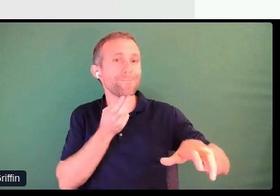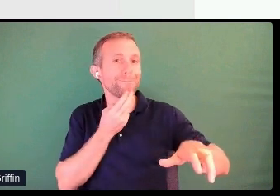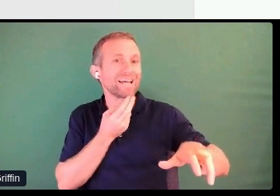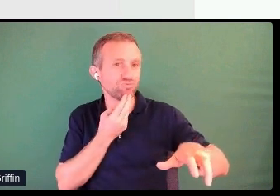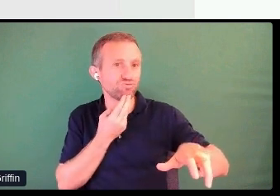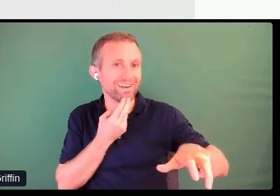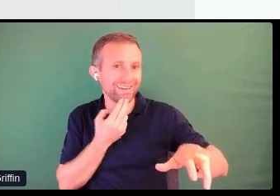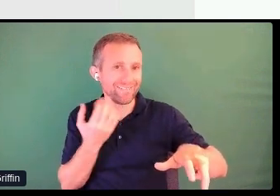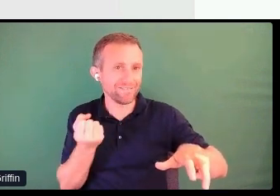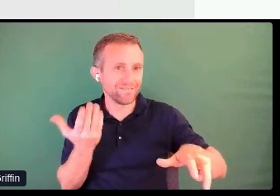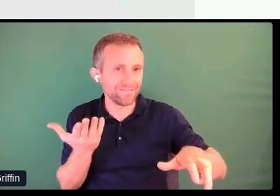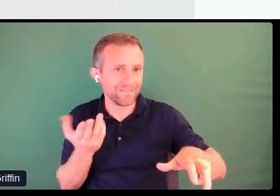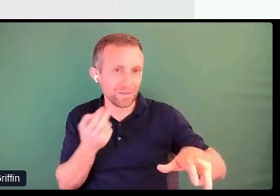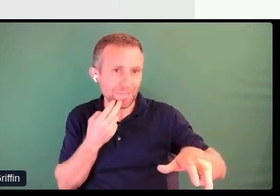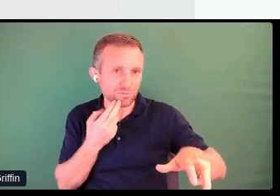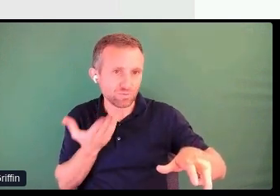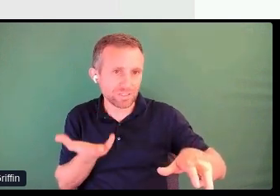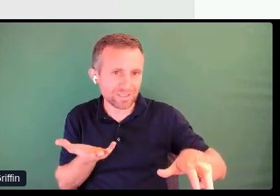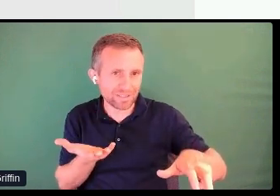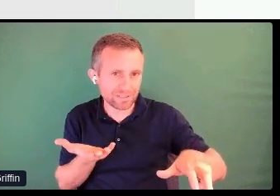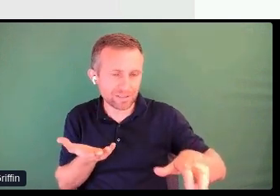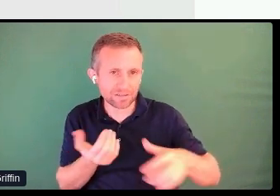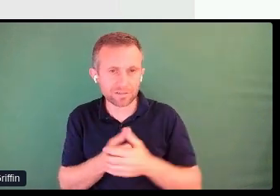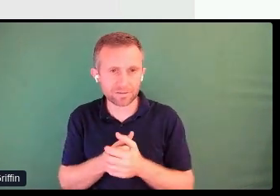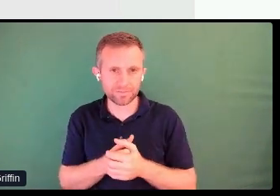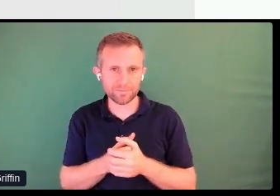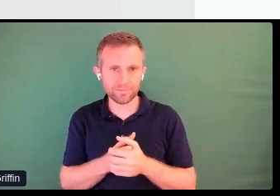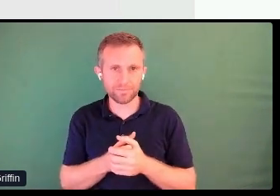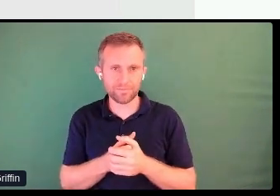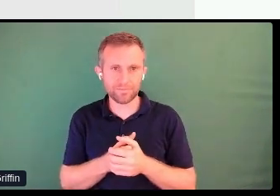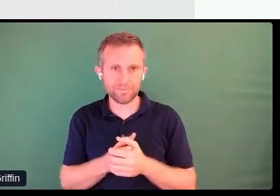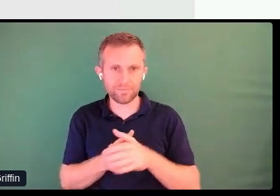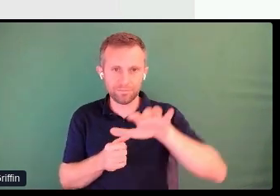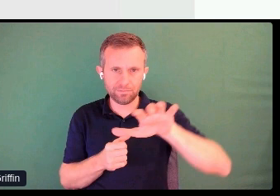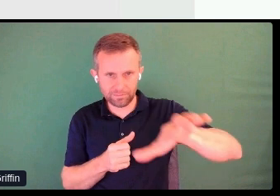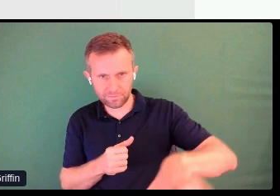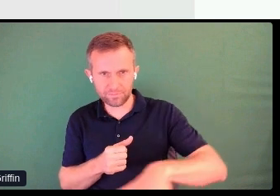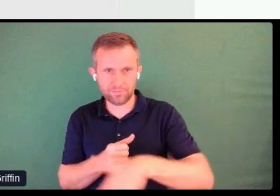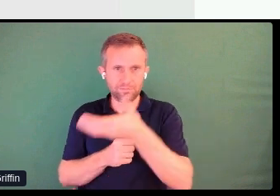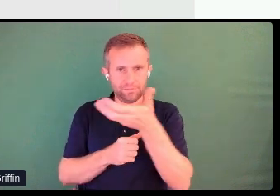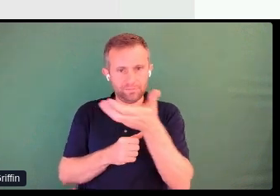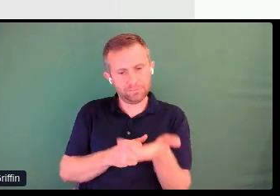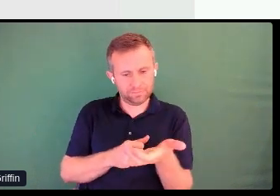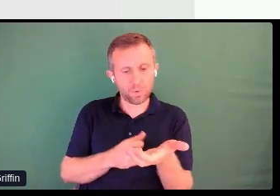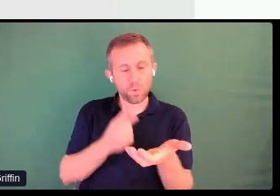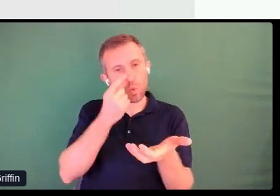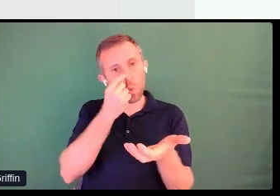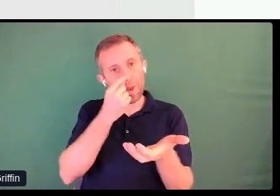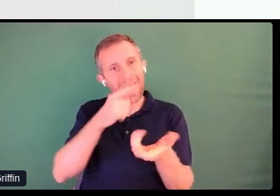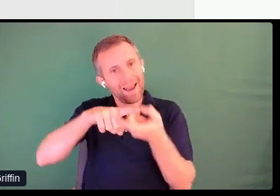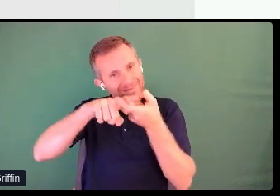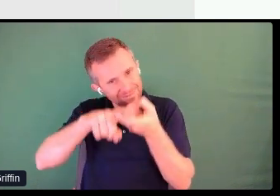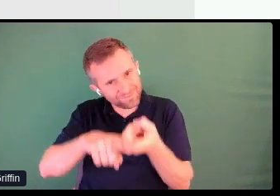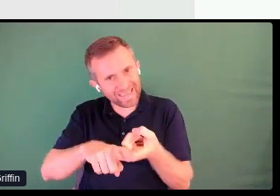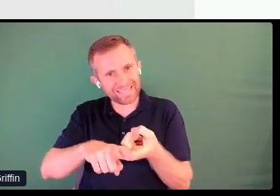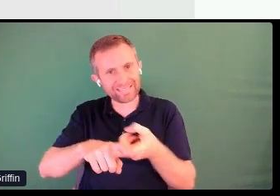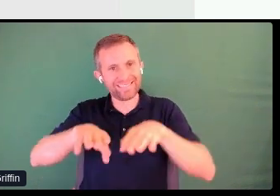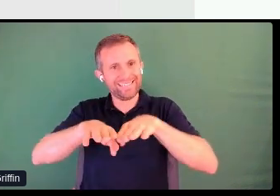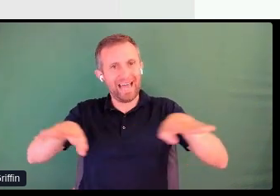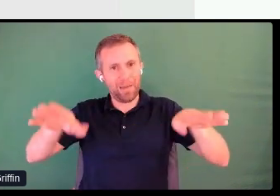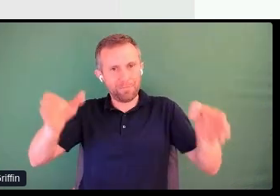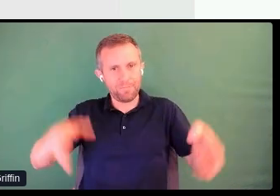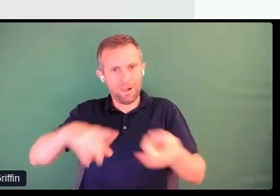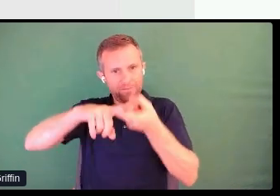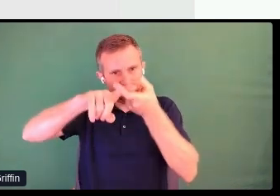core. The bottom of both the button and hub have integrated mounting features and plenty of surface space to use